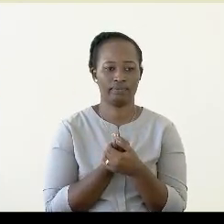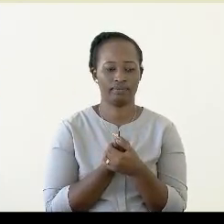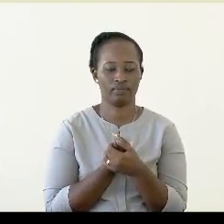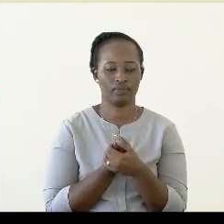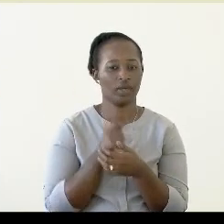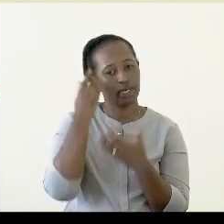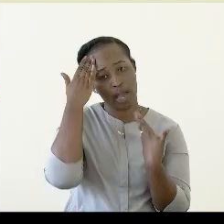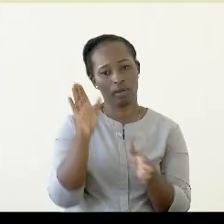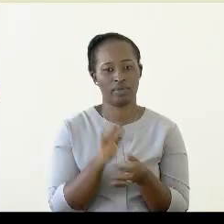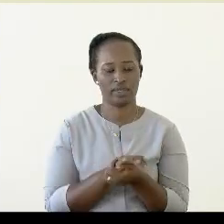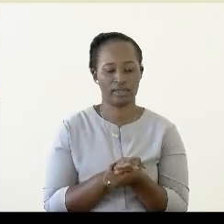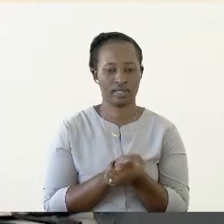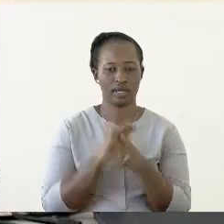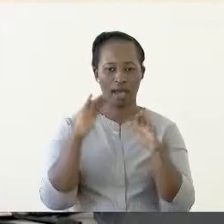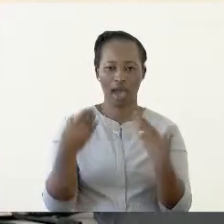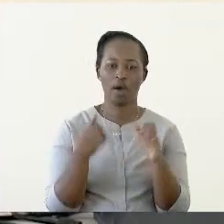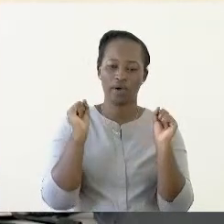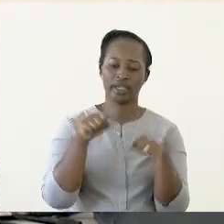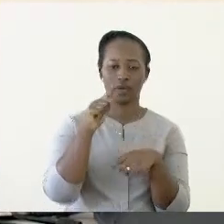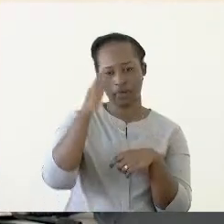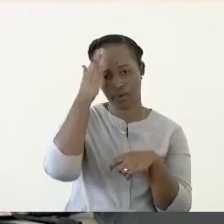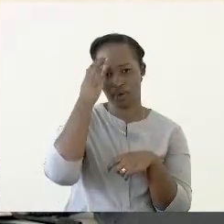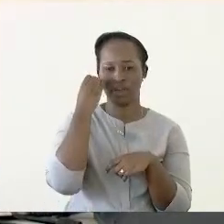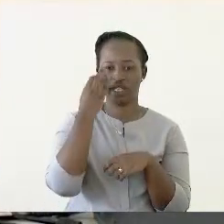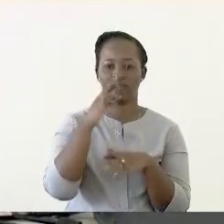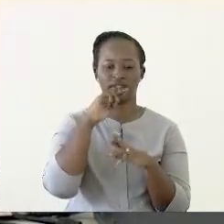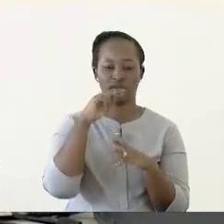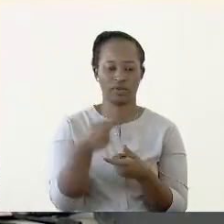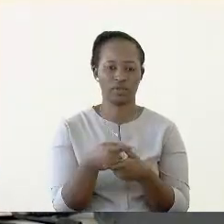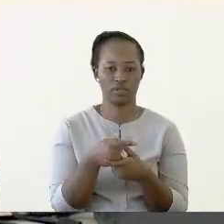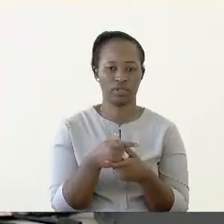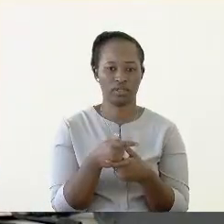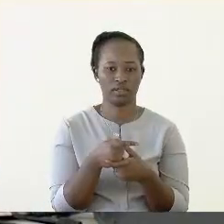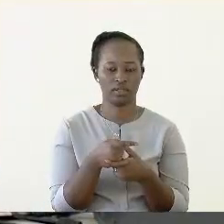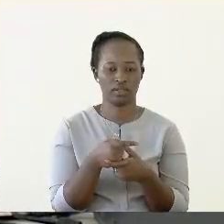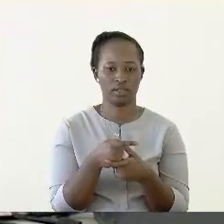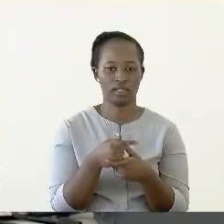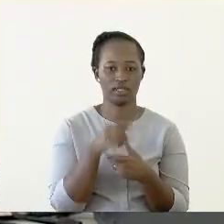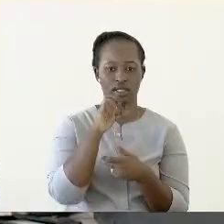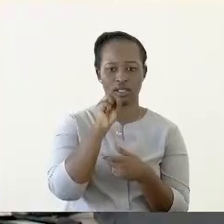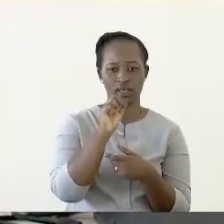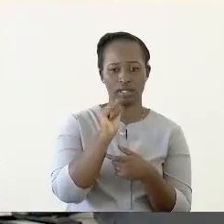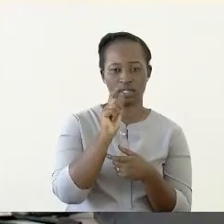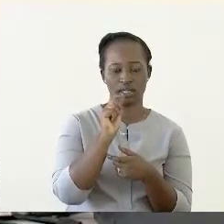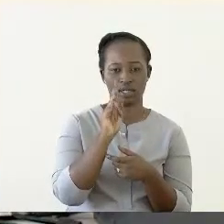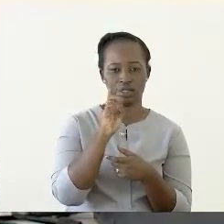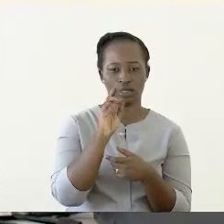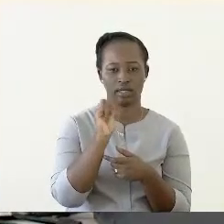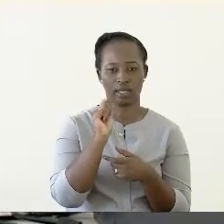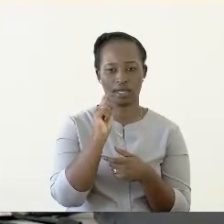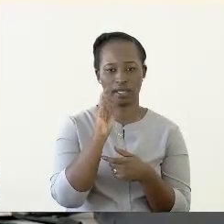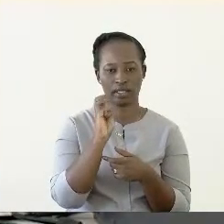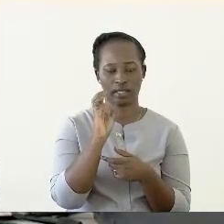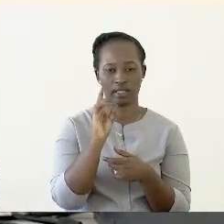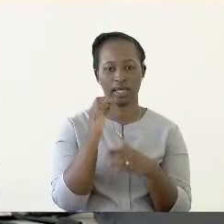We don't know that. So how can you know if the solution is saturated, if the